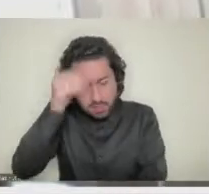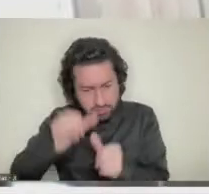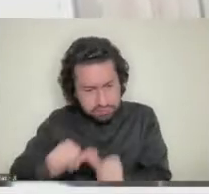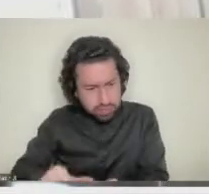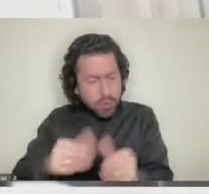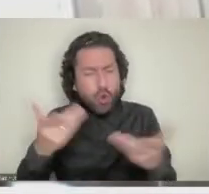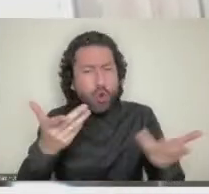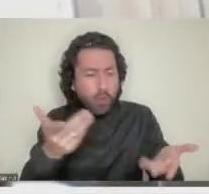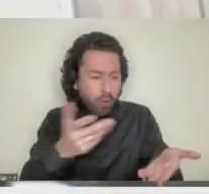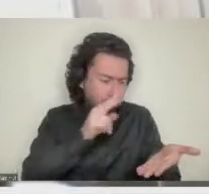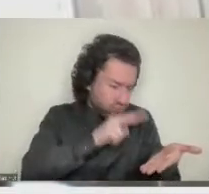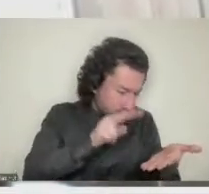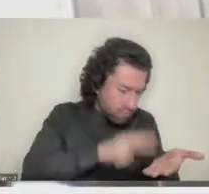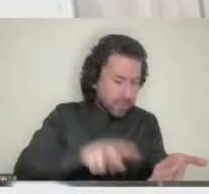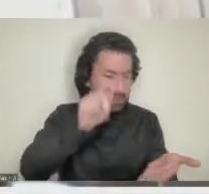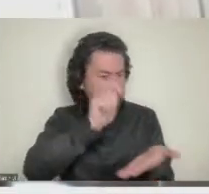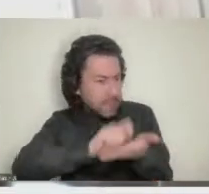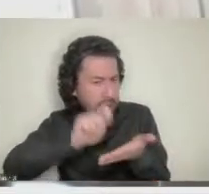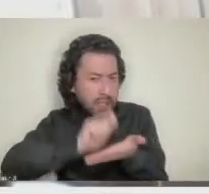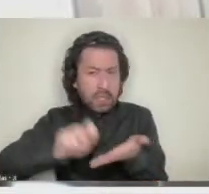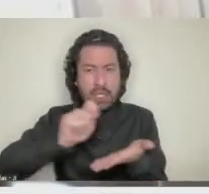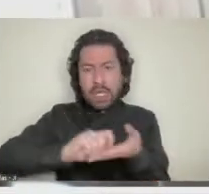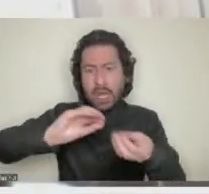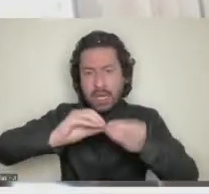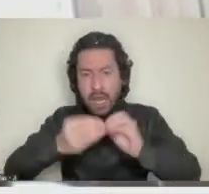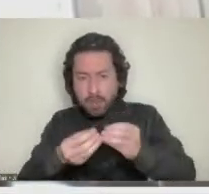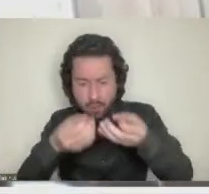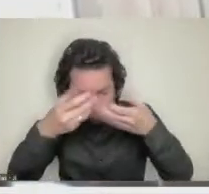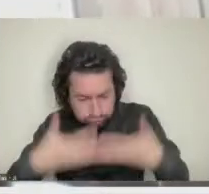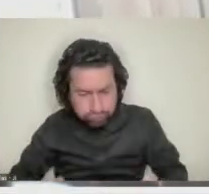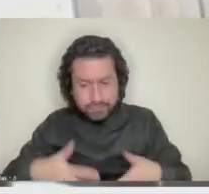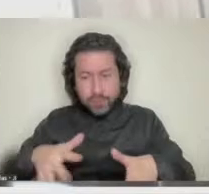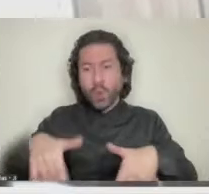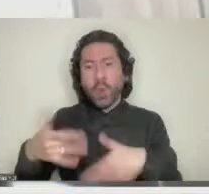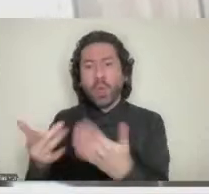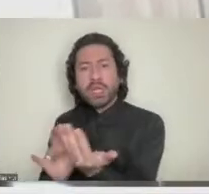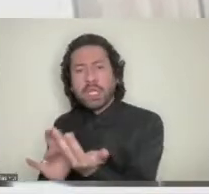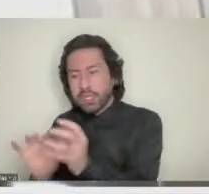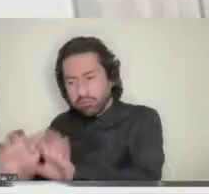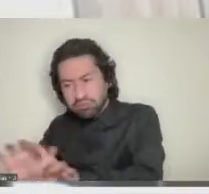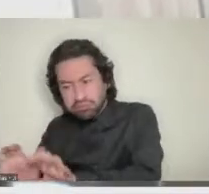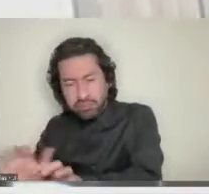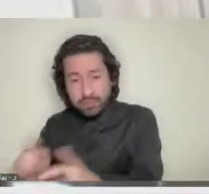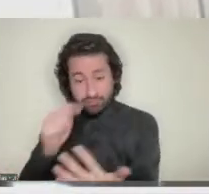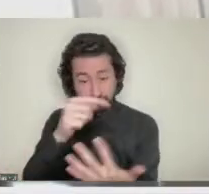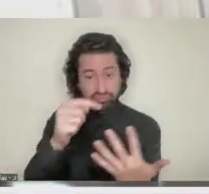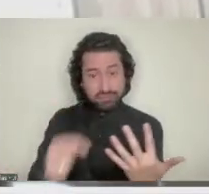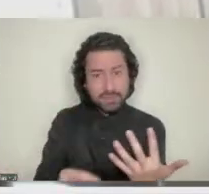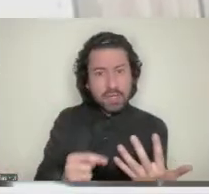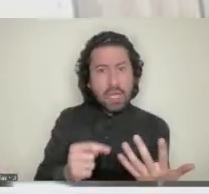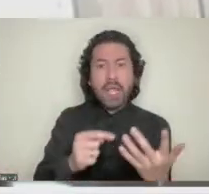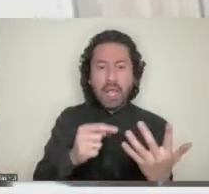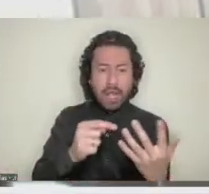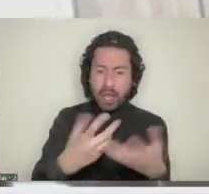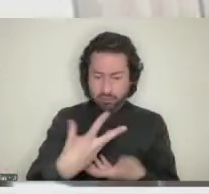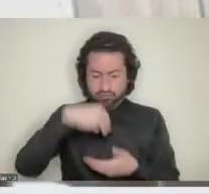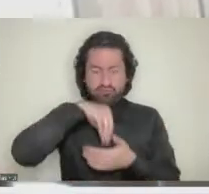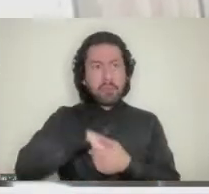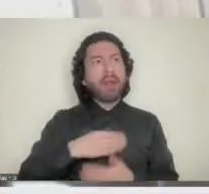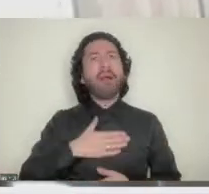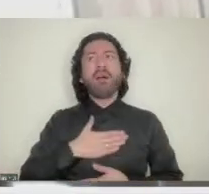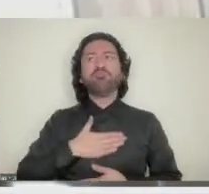to keep on learning, writing, reading, calculation, and